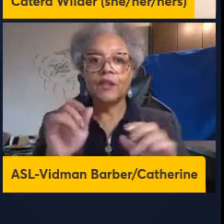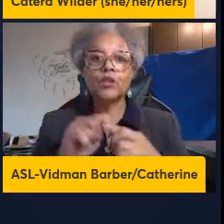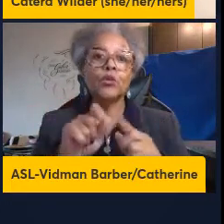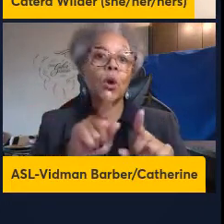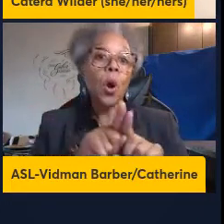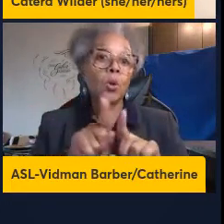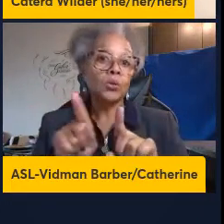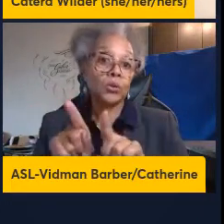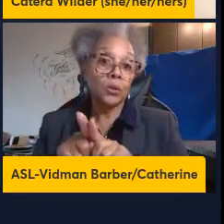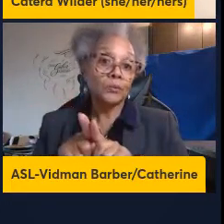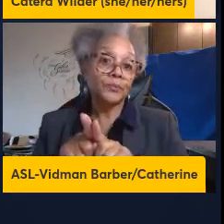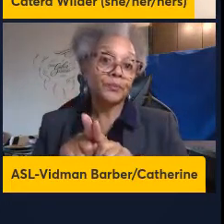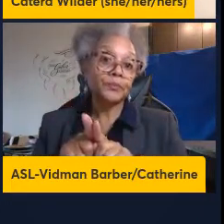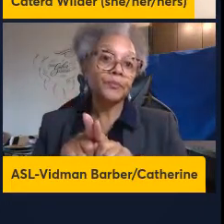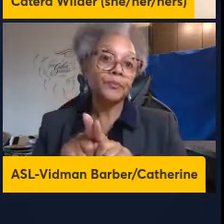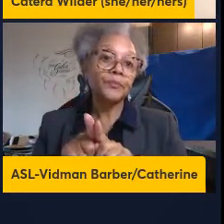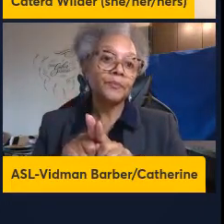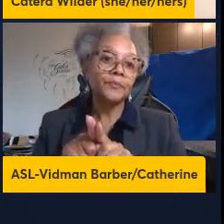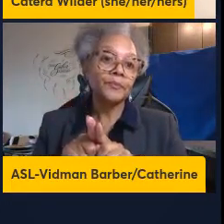also